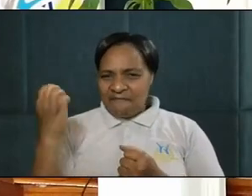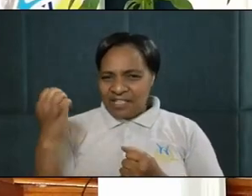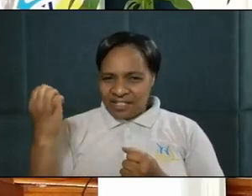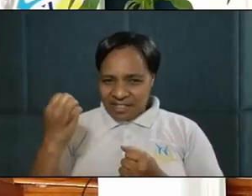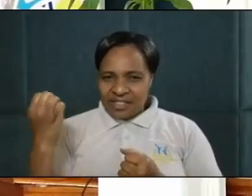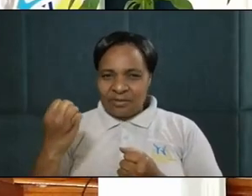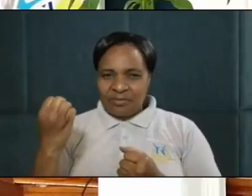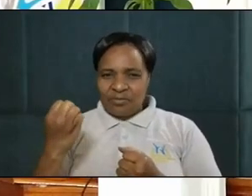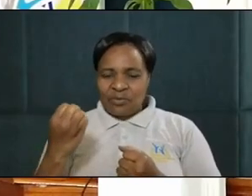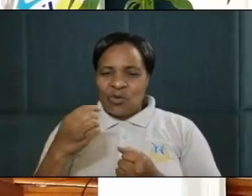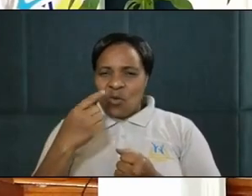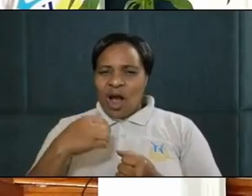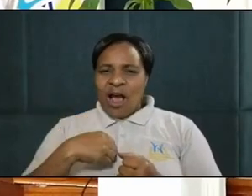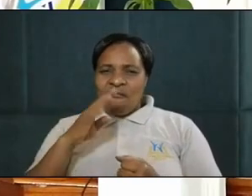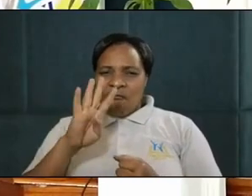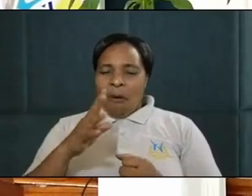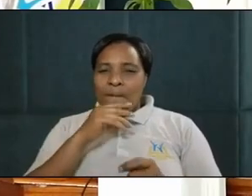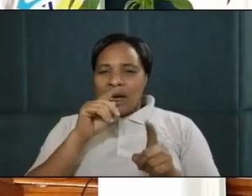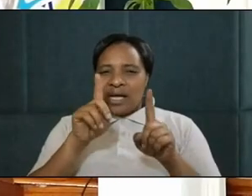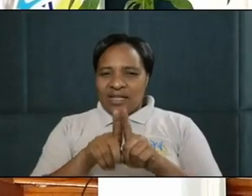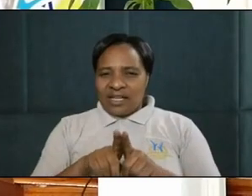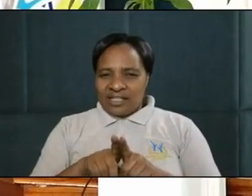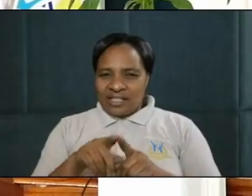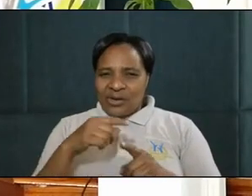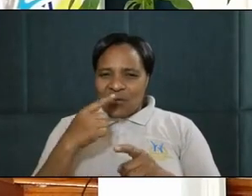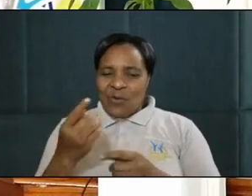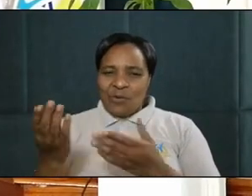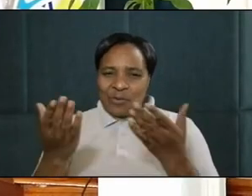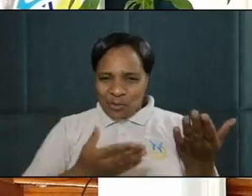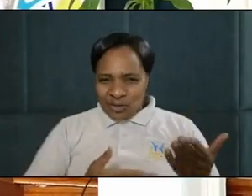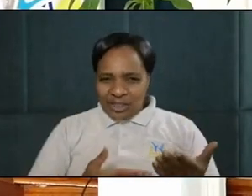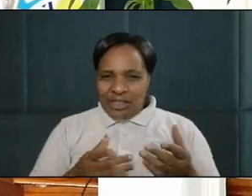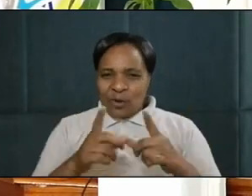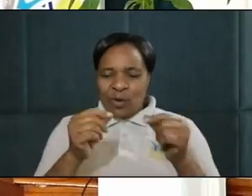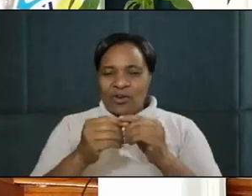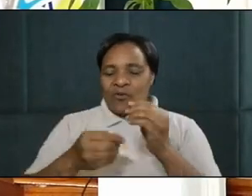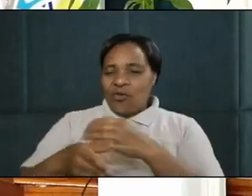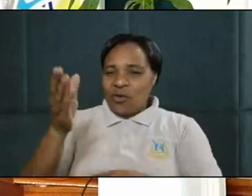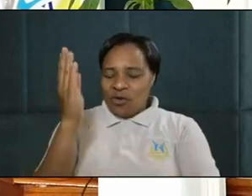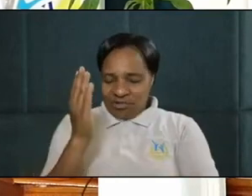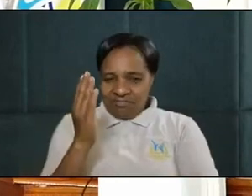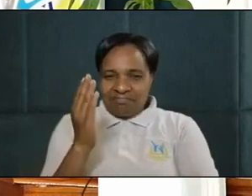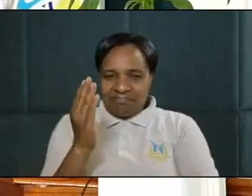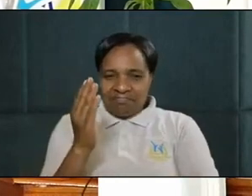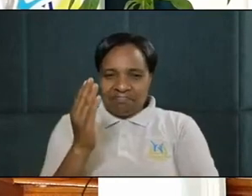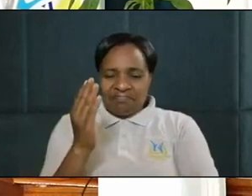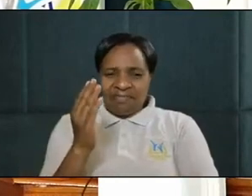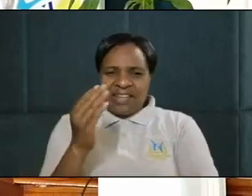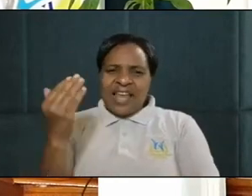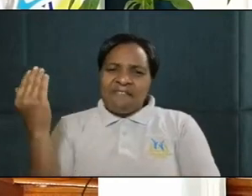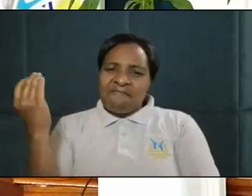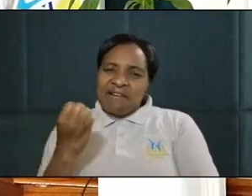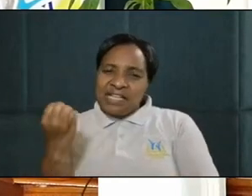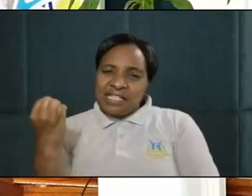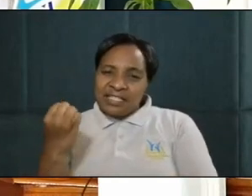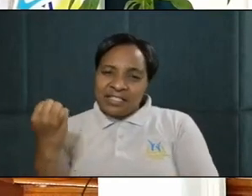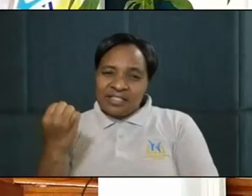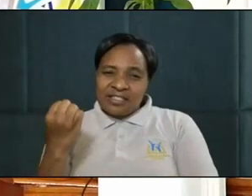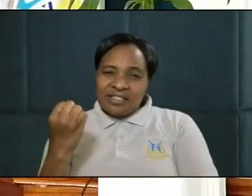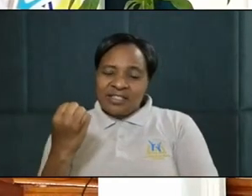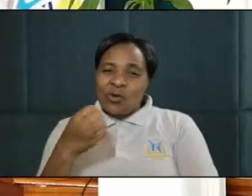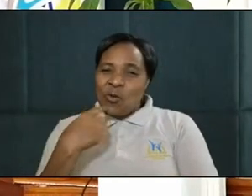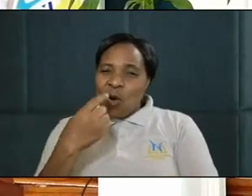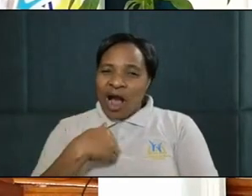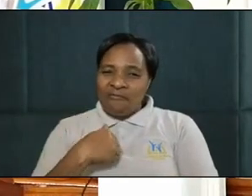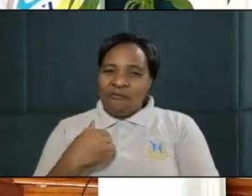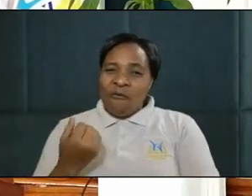had four unmarried daughters who proclaimed the word of God. Wait, many lessons are here. Evangelist had four